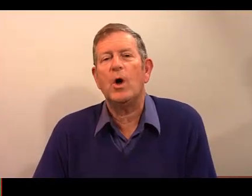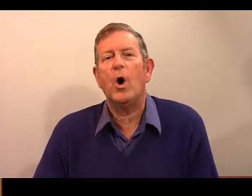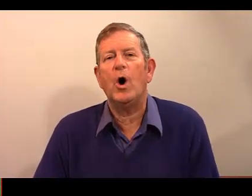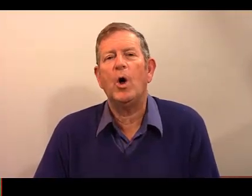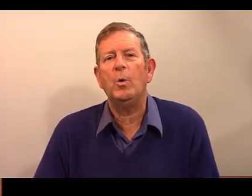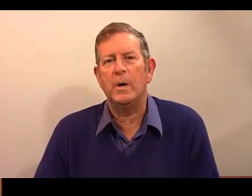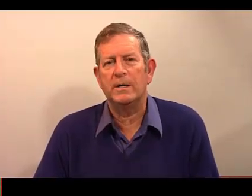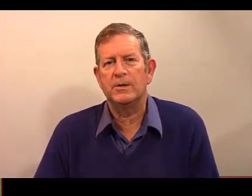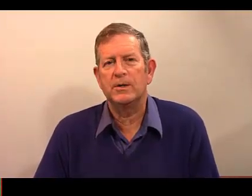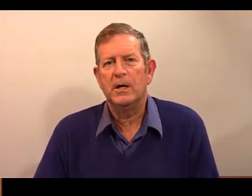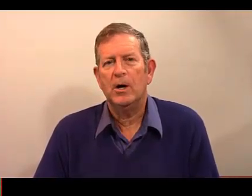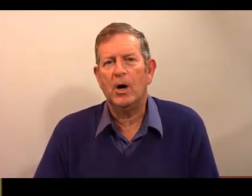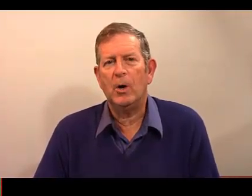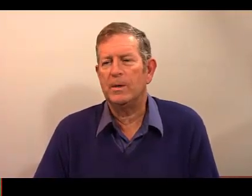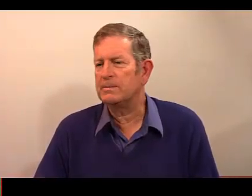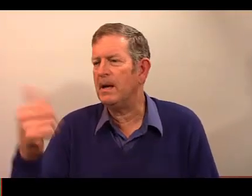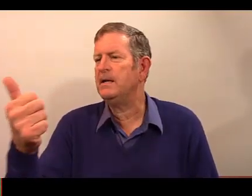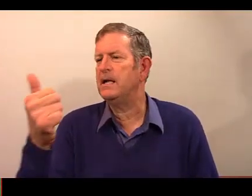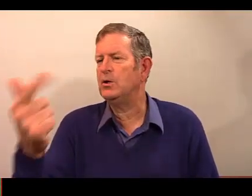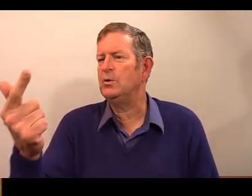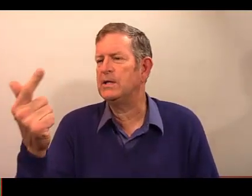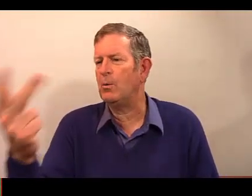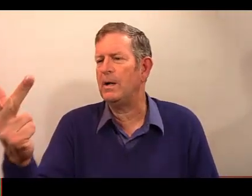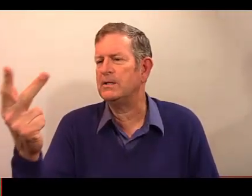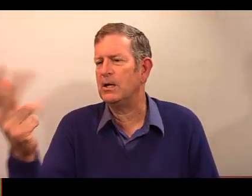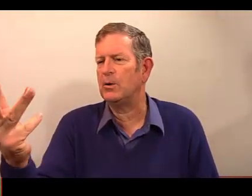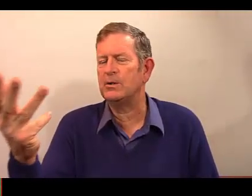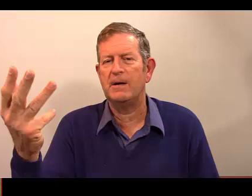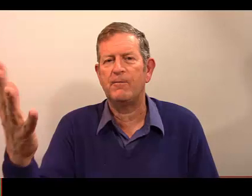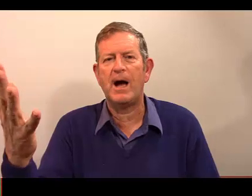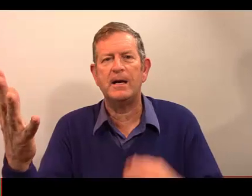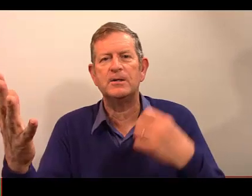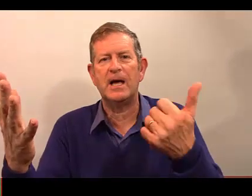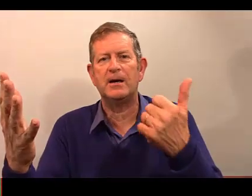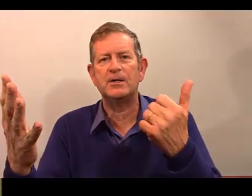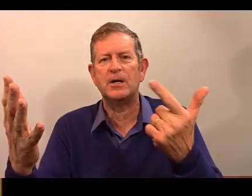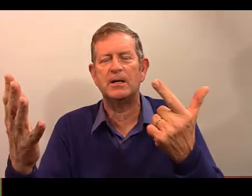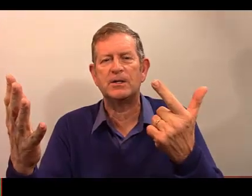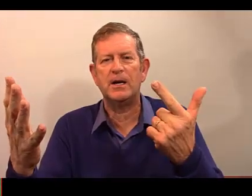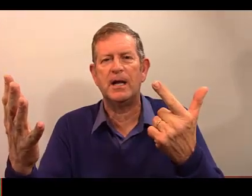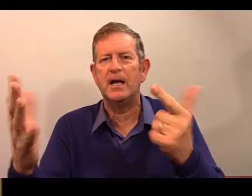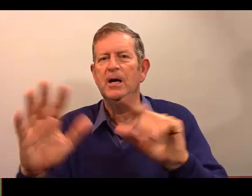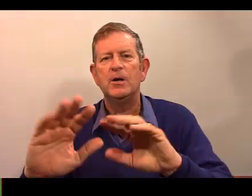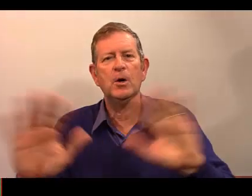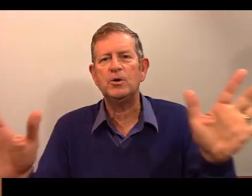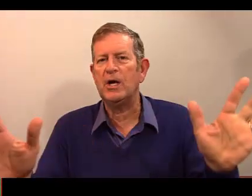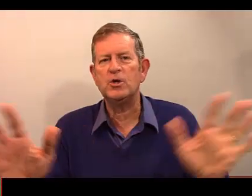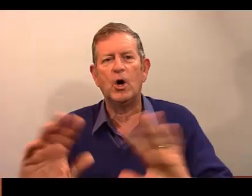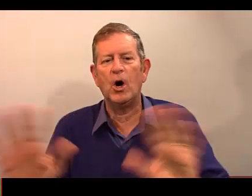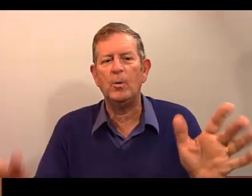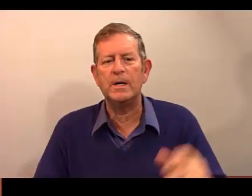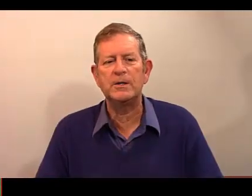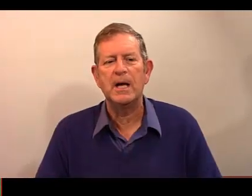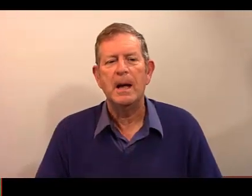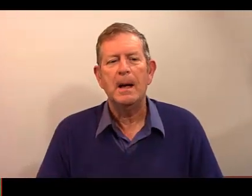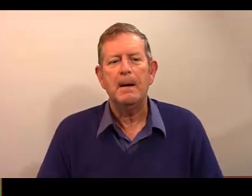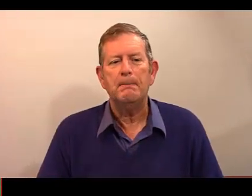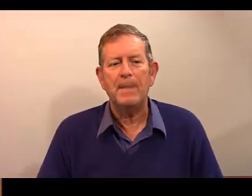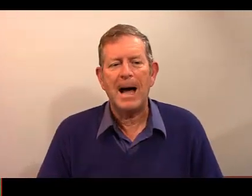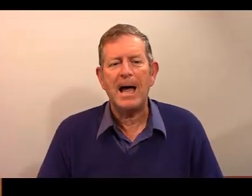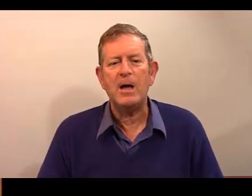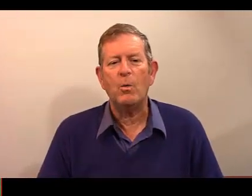this is the word always. Always. Monday, Tuesday, Wednesday, Thursday, Friday, Saturday, Sunday. No change.